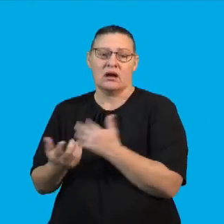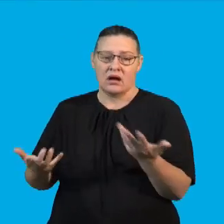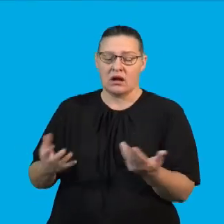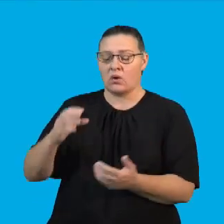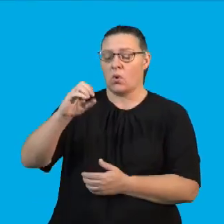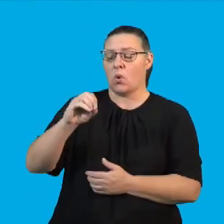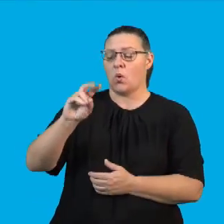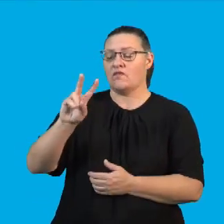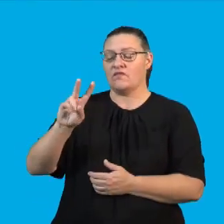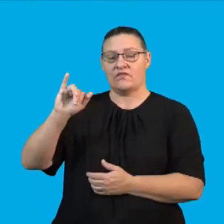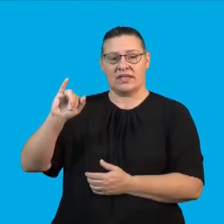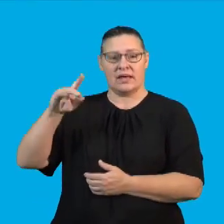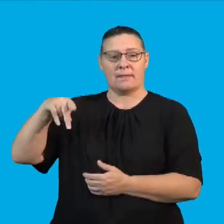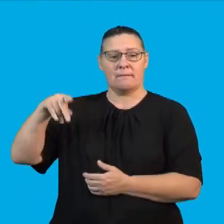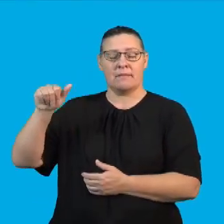be